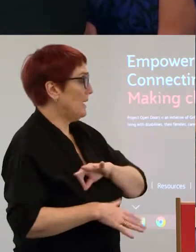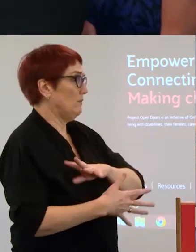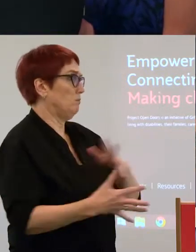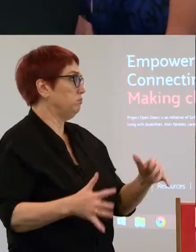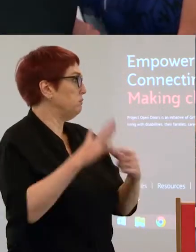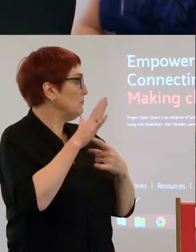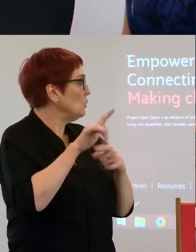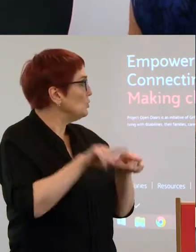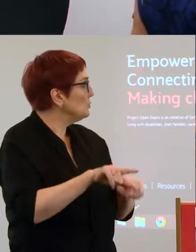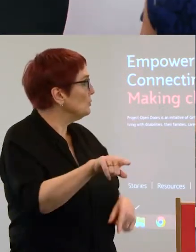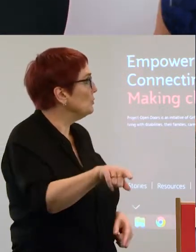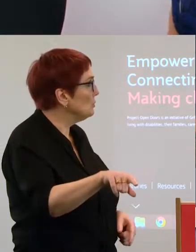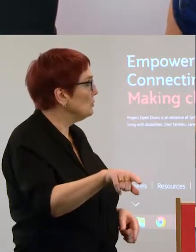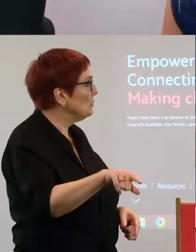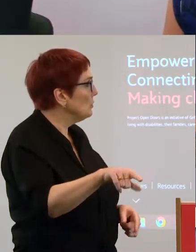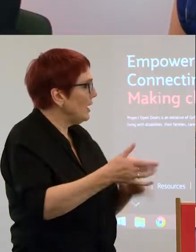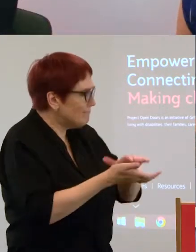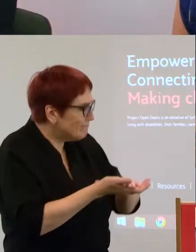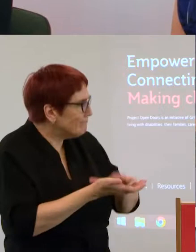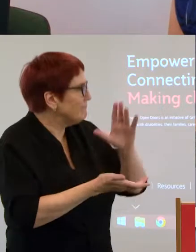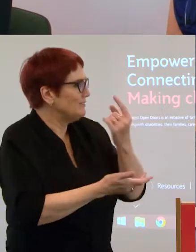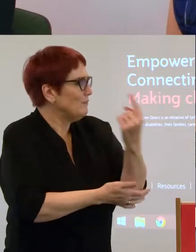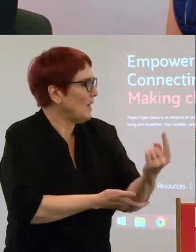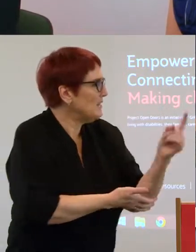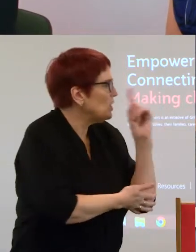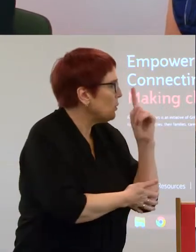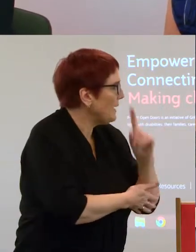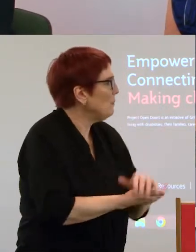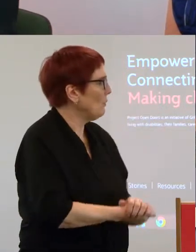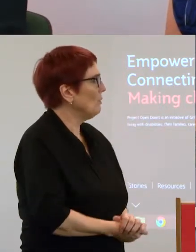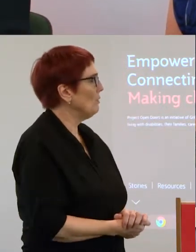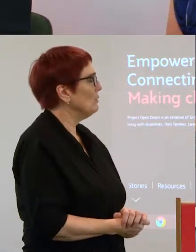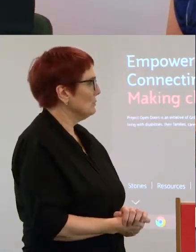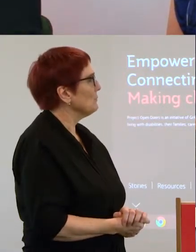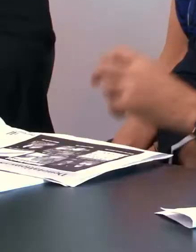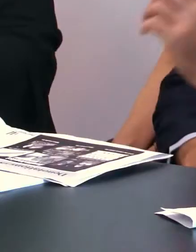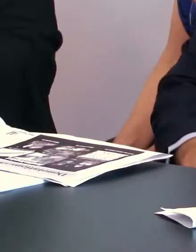gain and the capital building of individuals and communities.